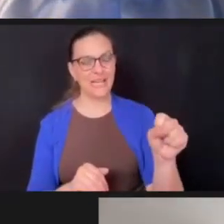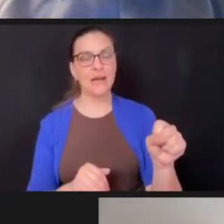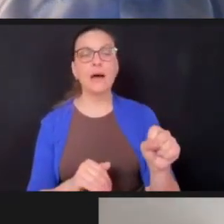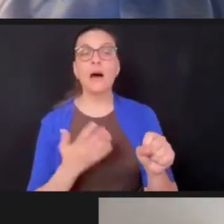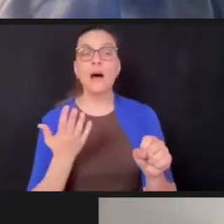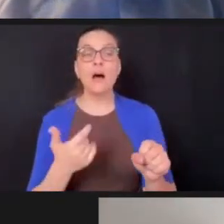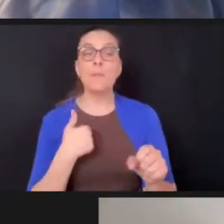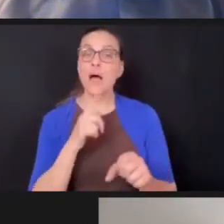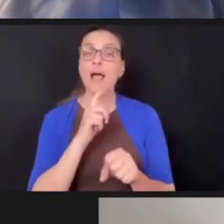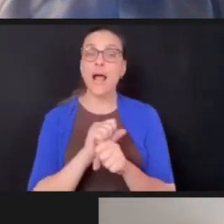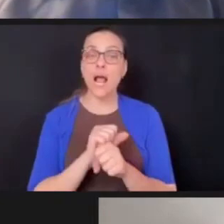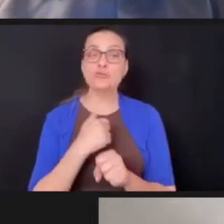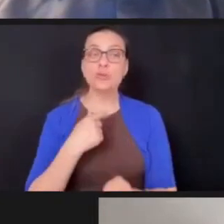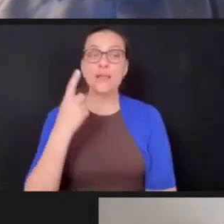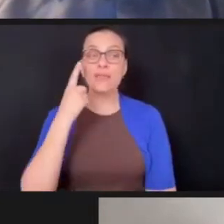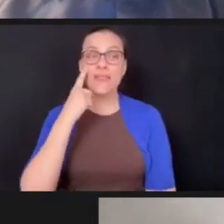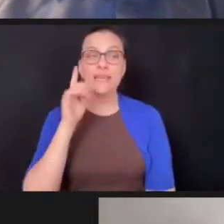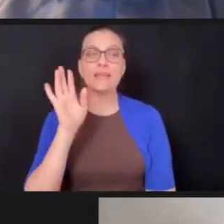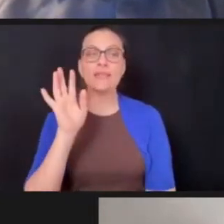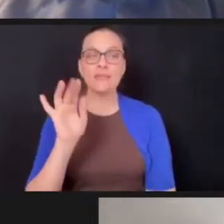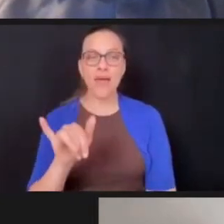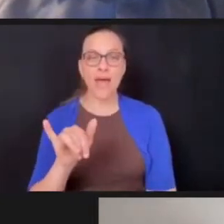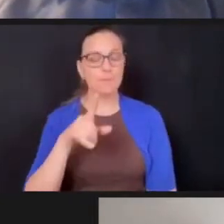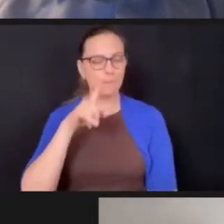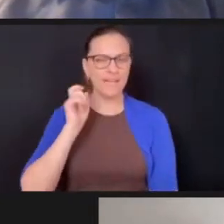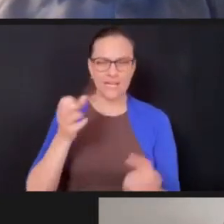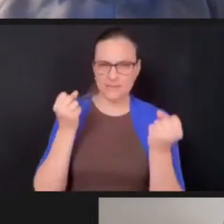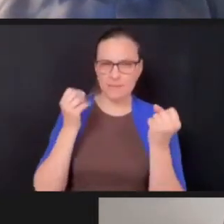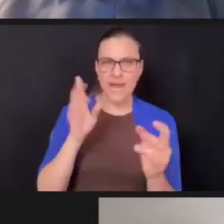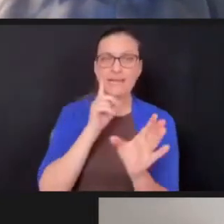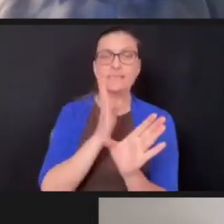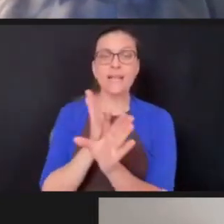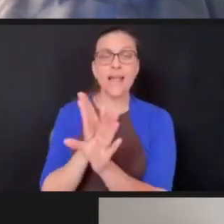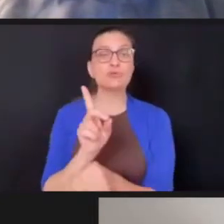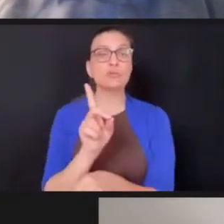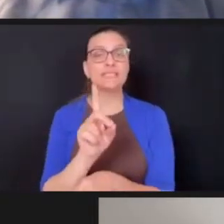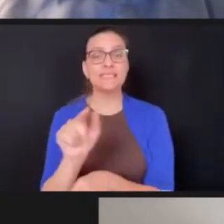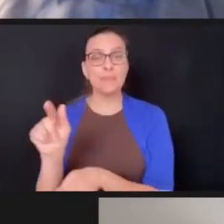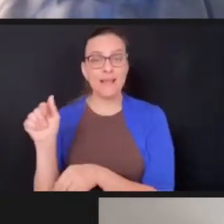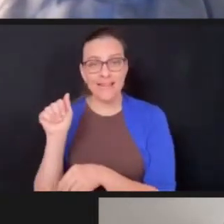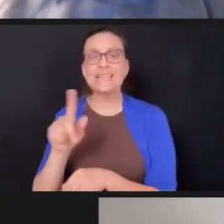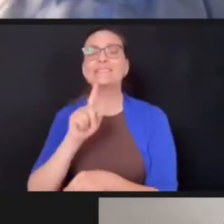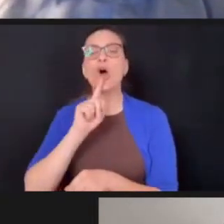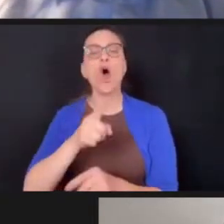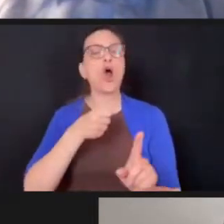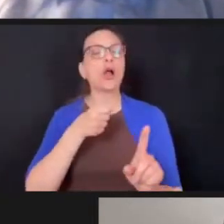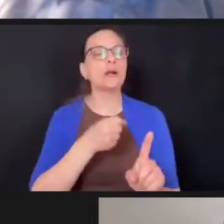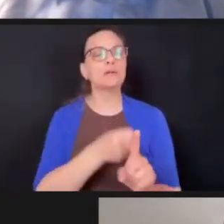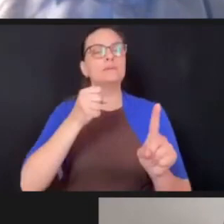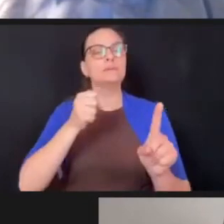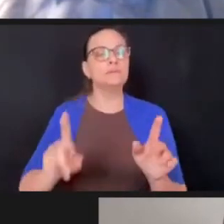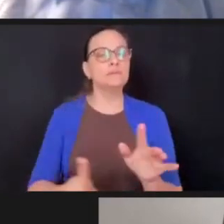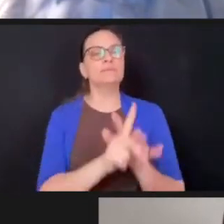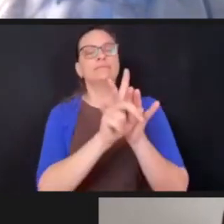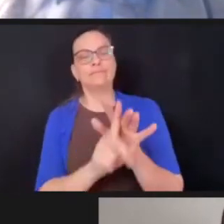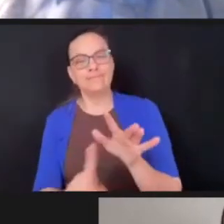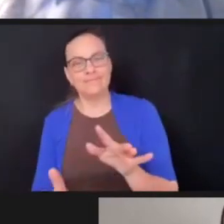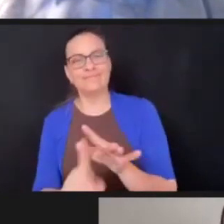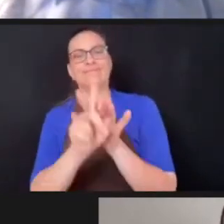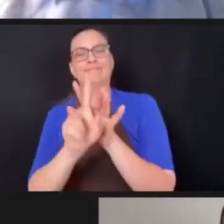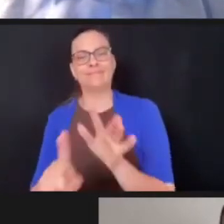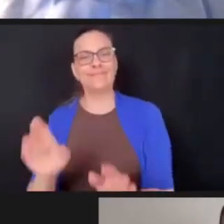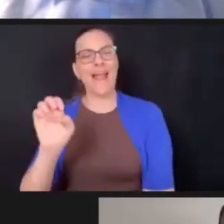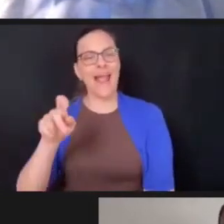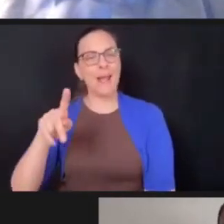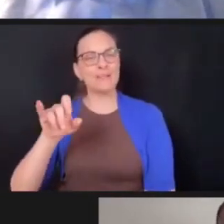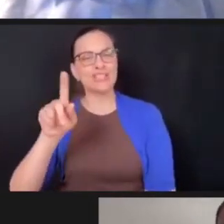that because many psychiatric disabilities are episodic or fluctuate over